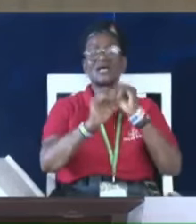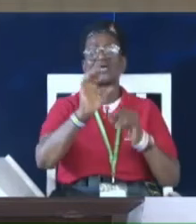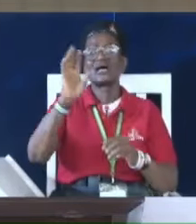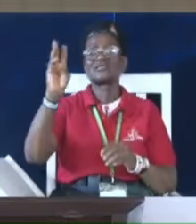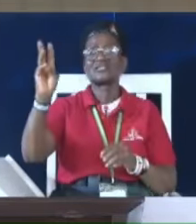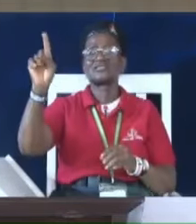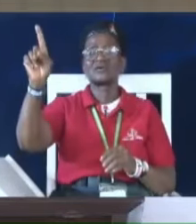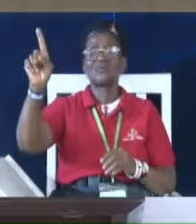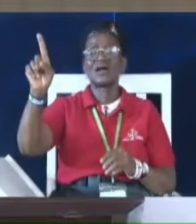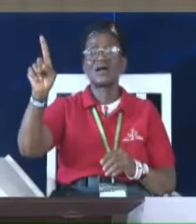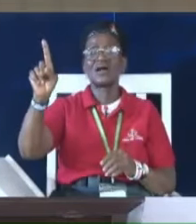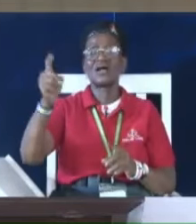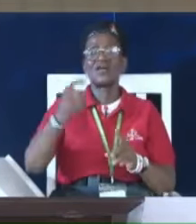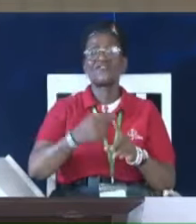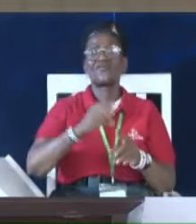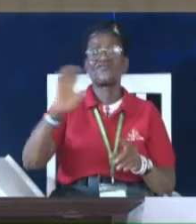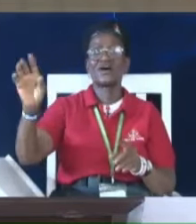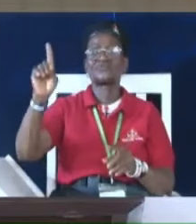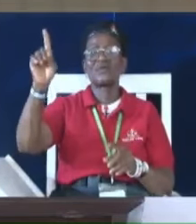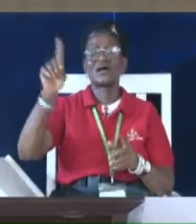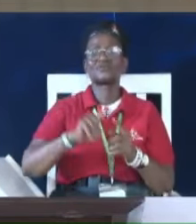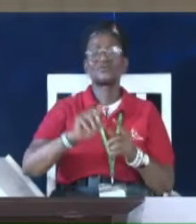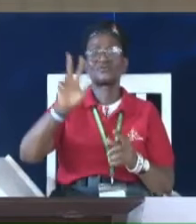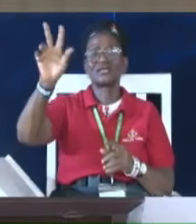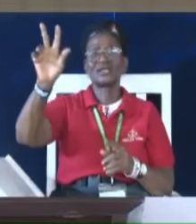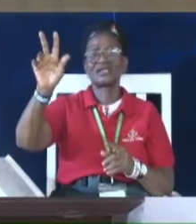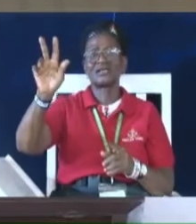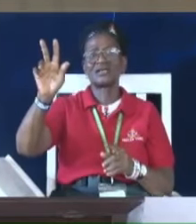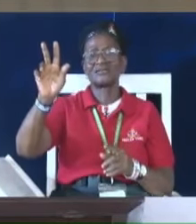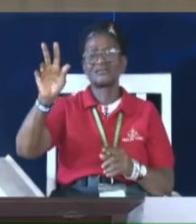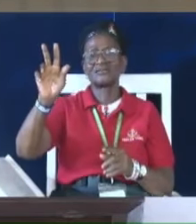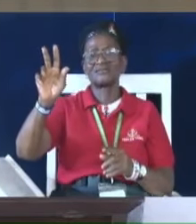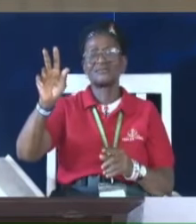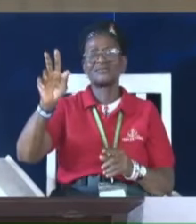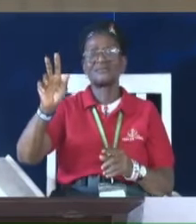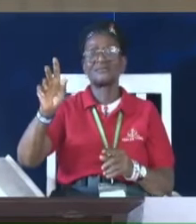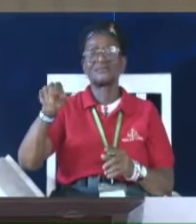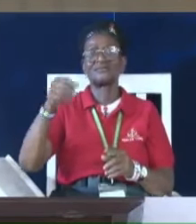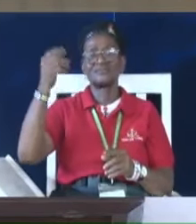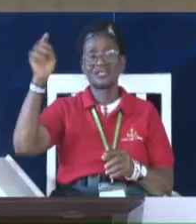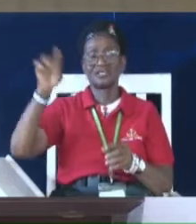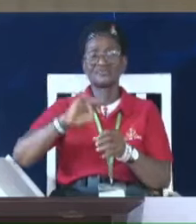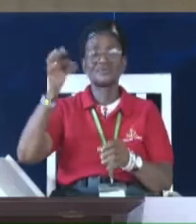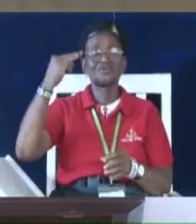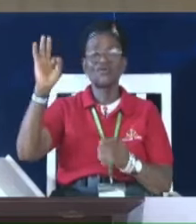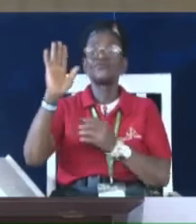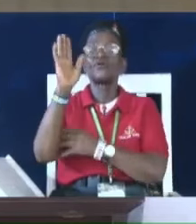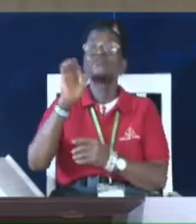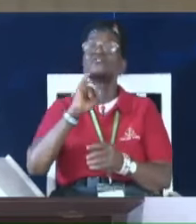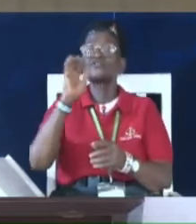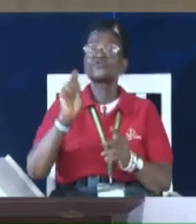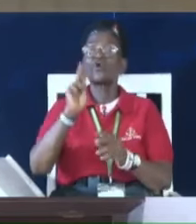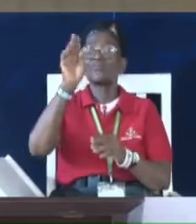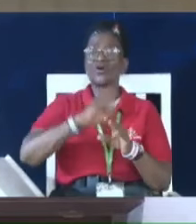61, from verse 1 to 3. The Spirit of the Lord God is upon me,